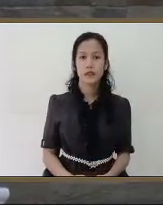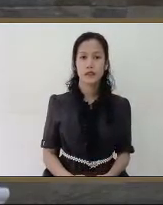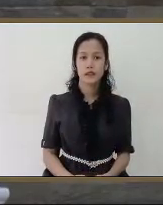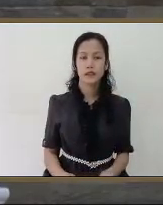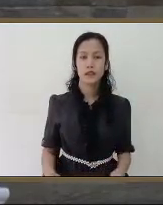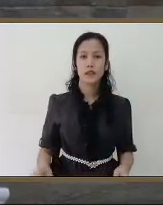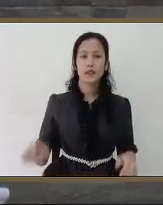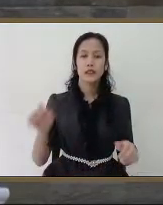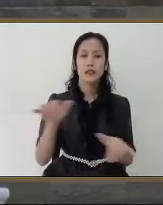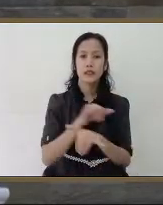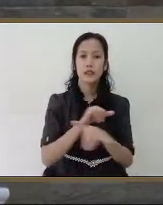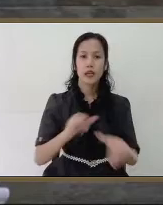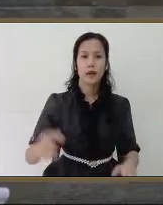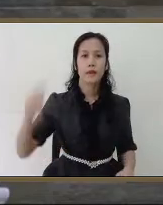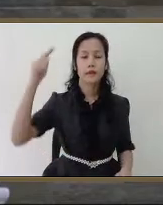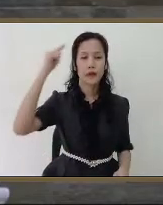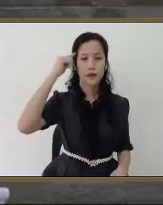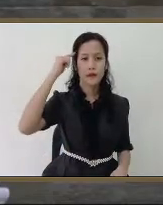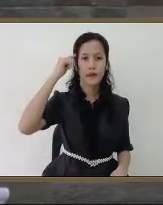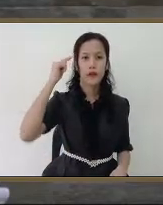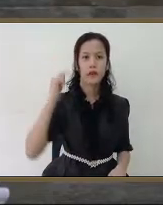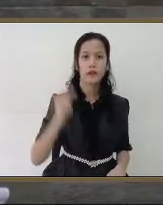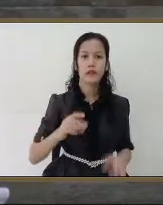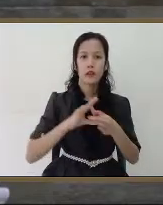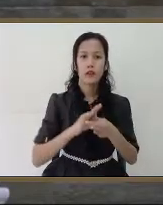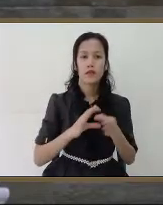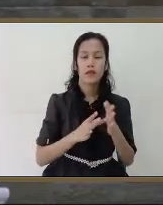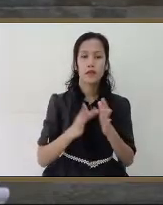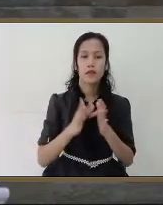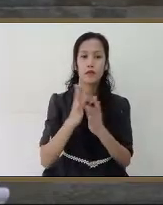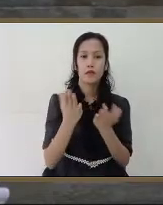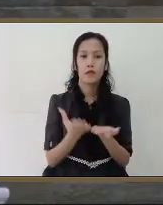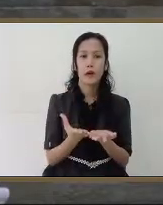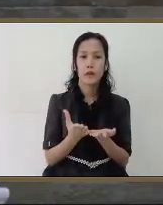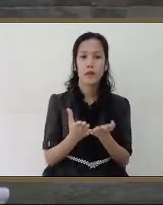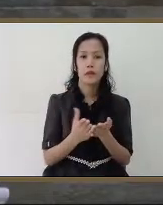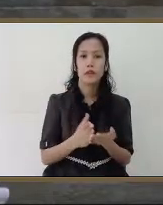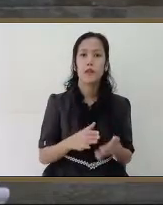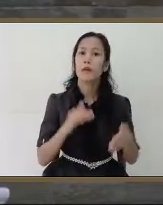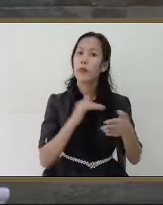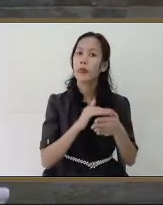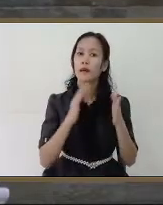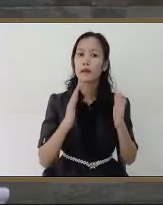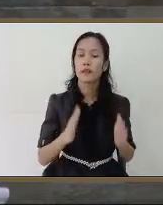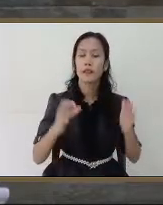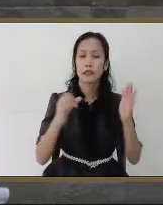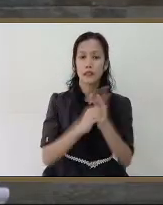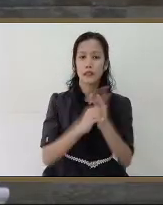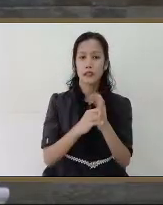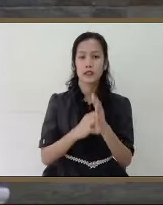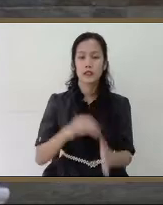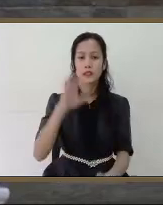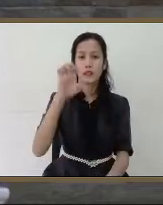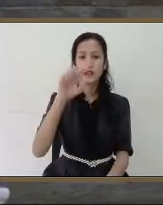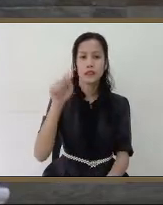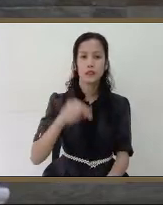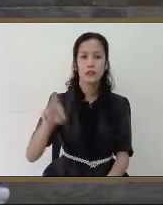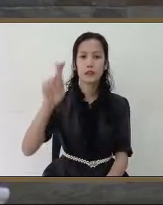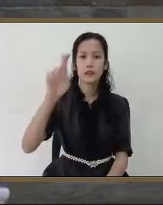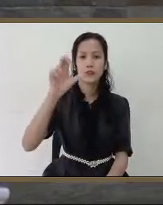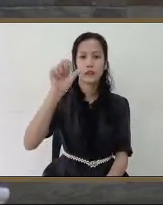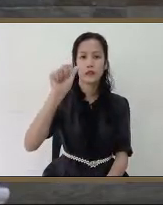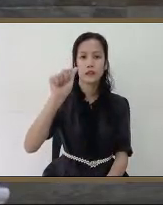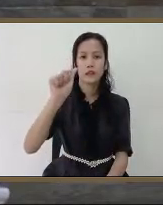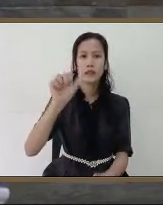the thought, yung mga Bible scholars, they also have the thought that Ezra authored the Book